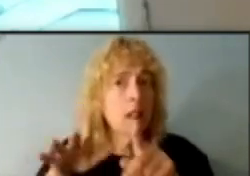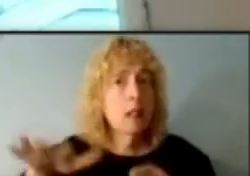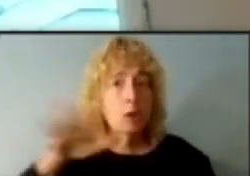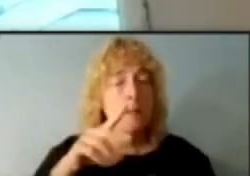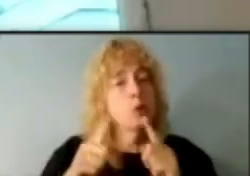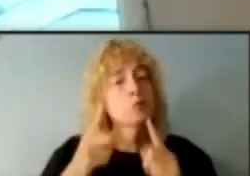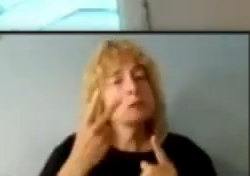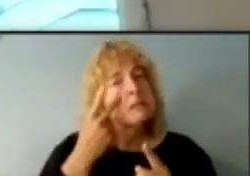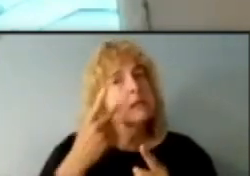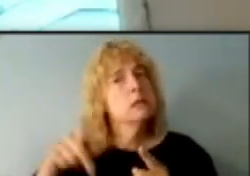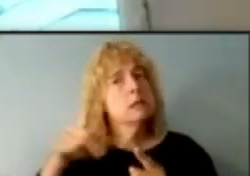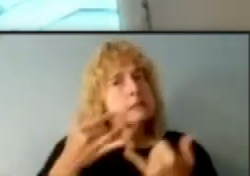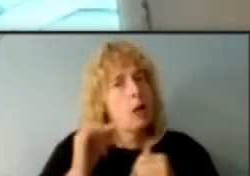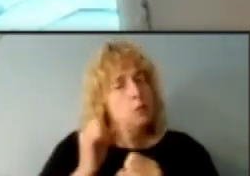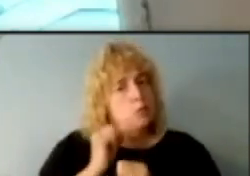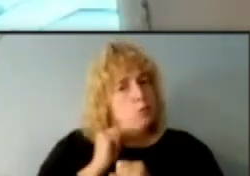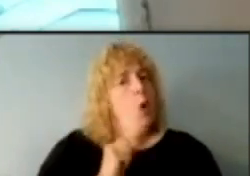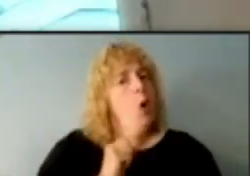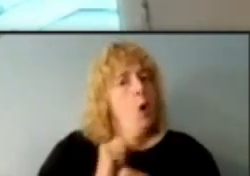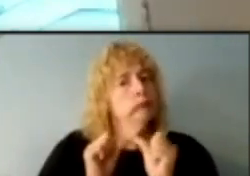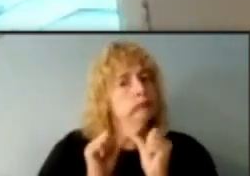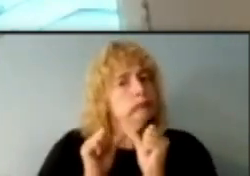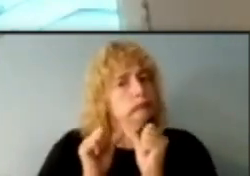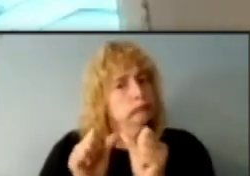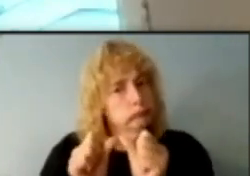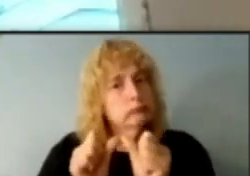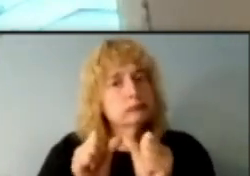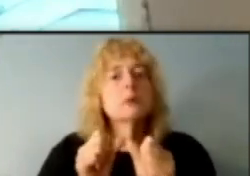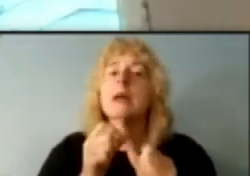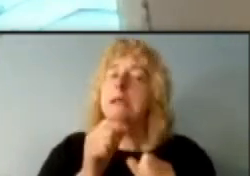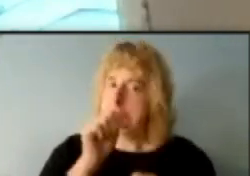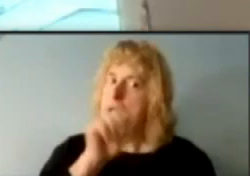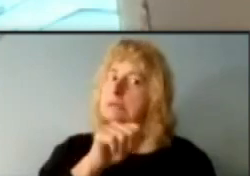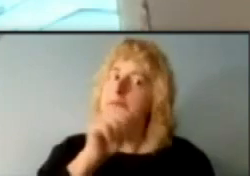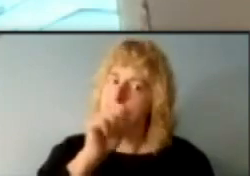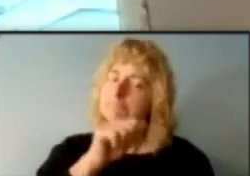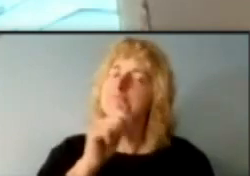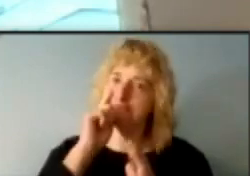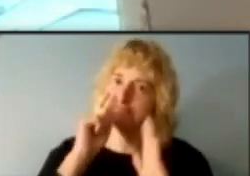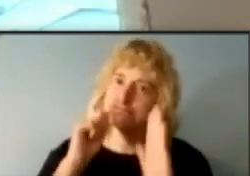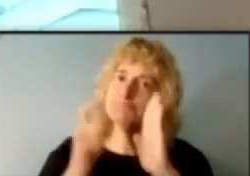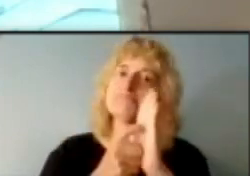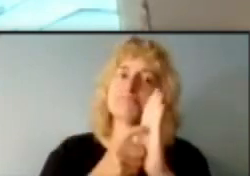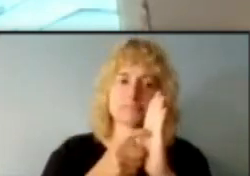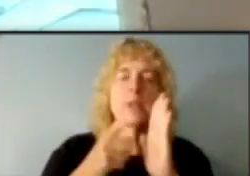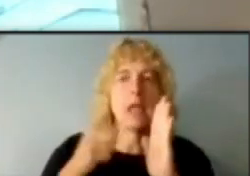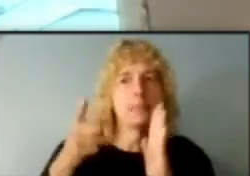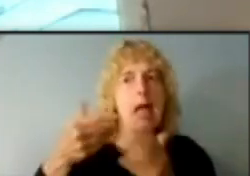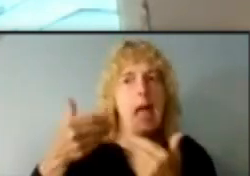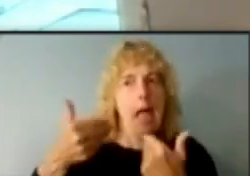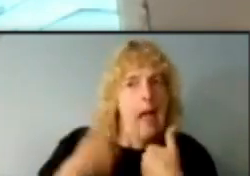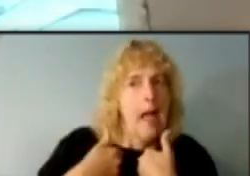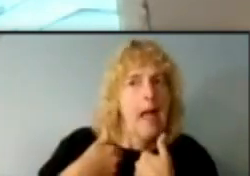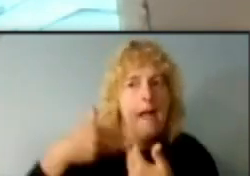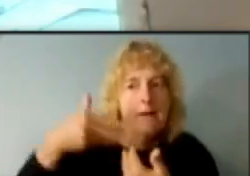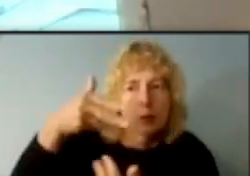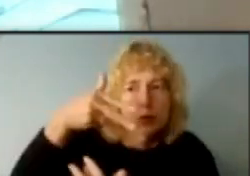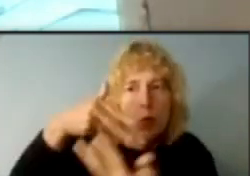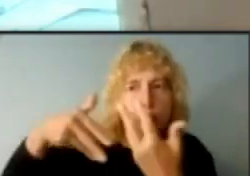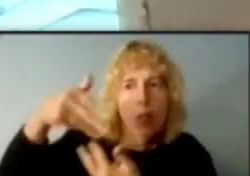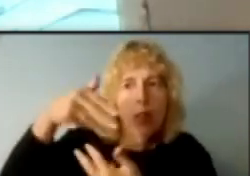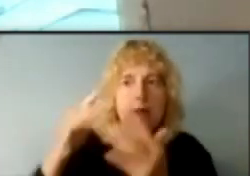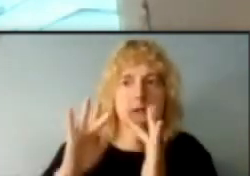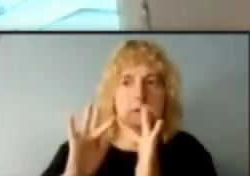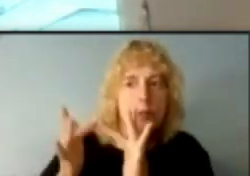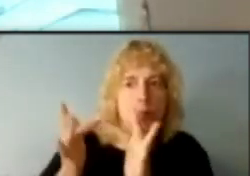really where I think the intervention comes into play, is that there's already a social network, and that's one of the biggest risk factors